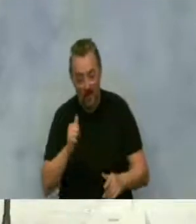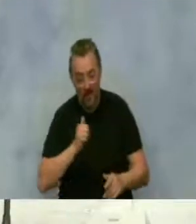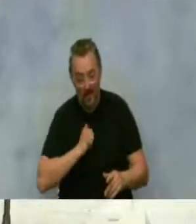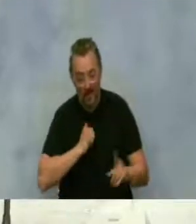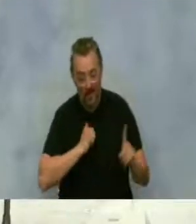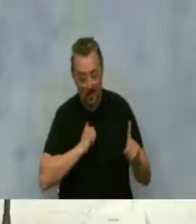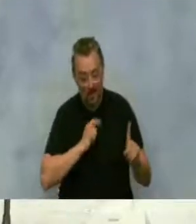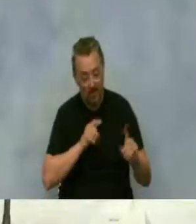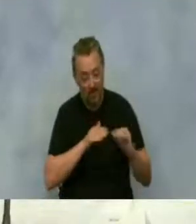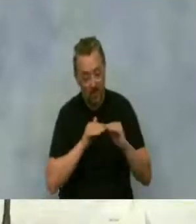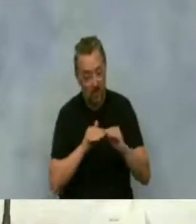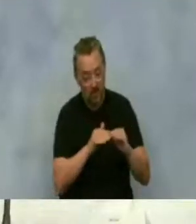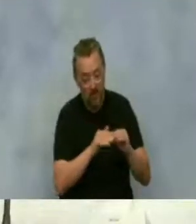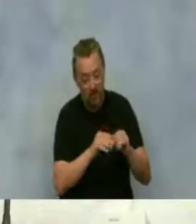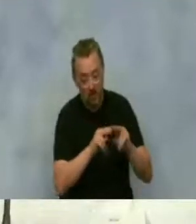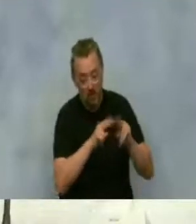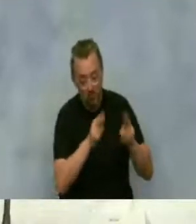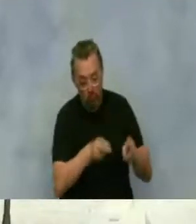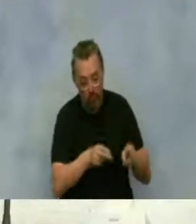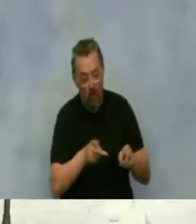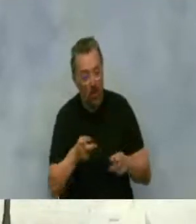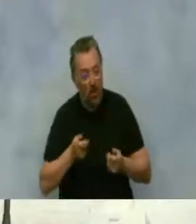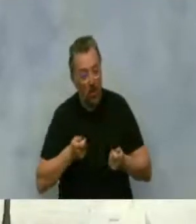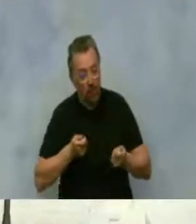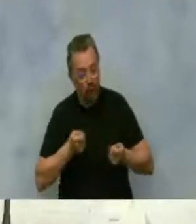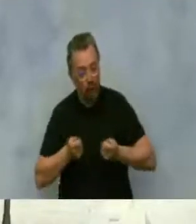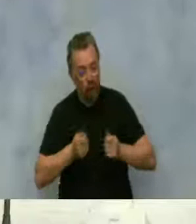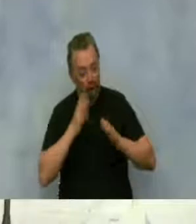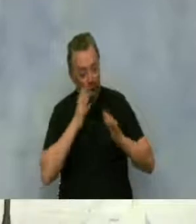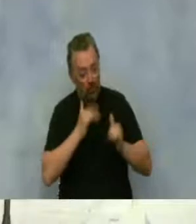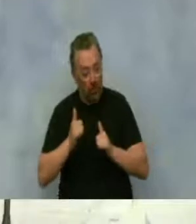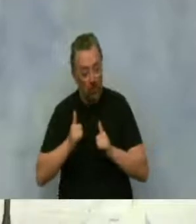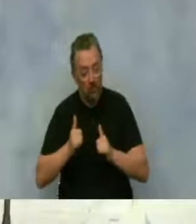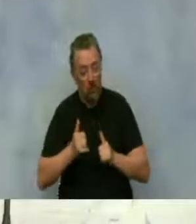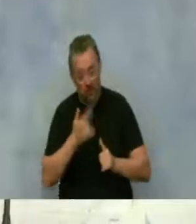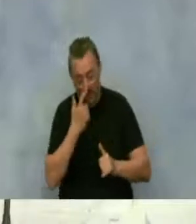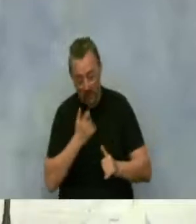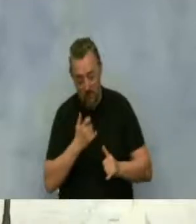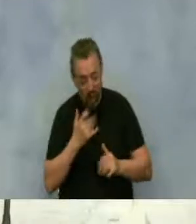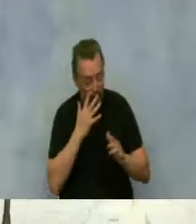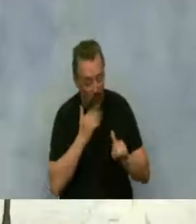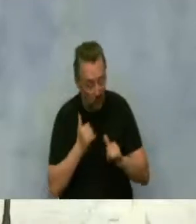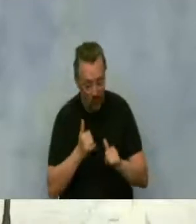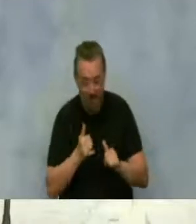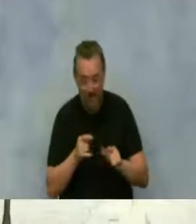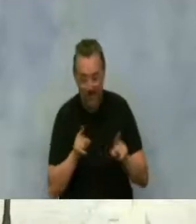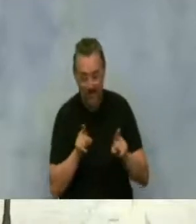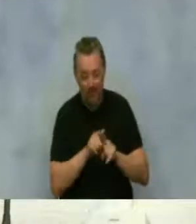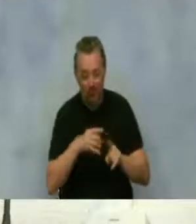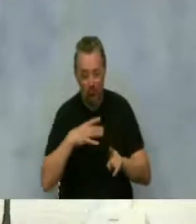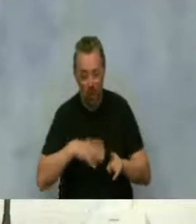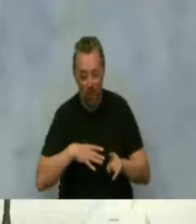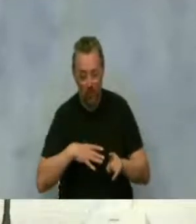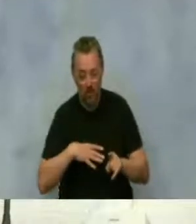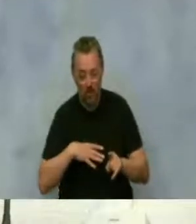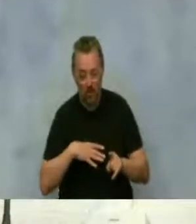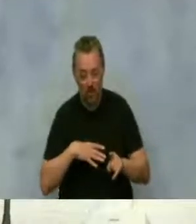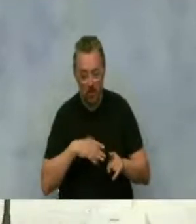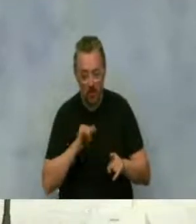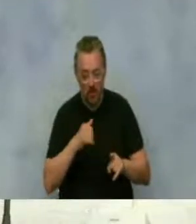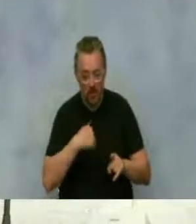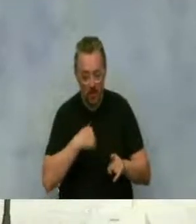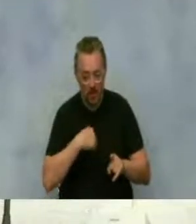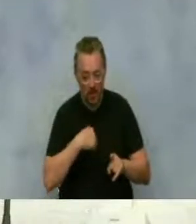tenant in terms of the standard of property, the regulator is monitoring and checking against exactly the same requirement. I'm not sure if I'm maybe missing your point a wee bit,